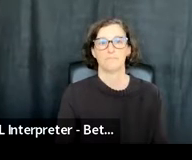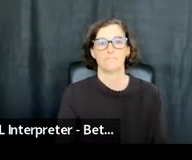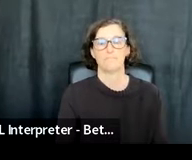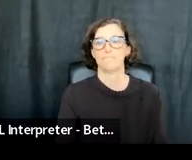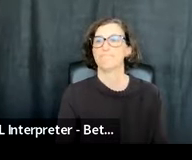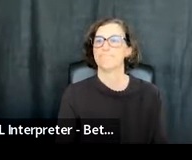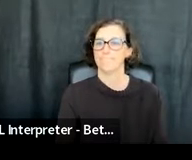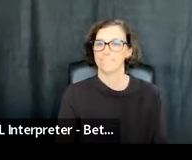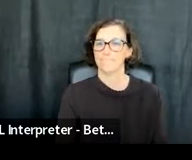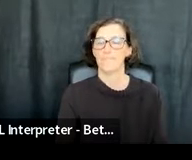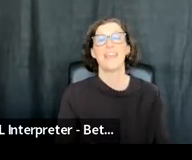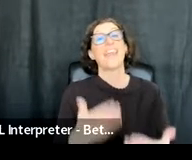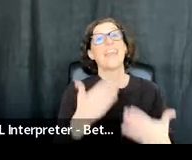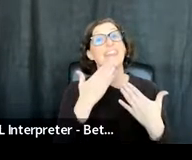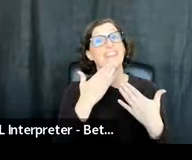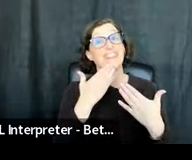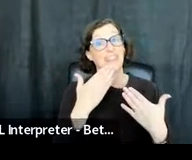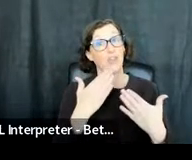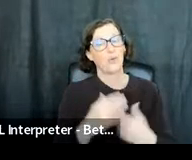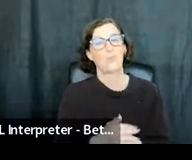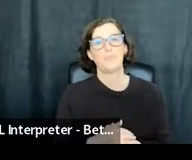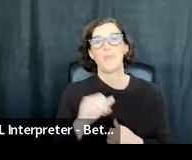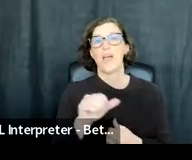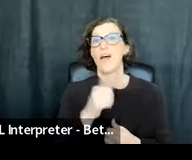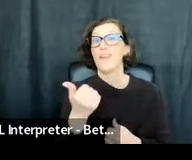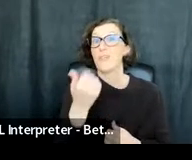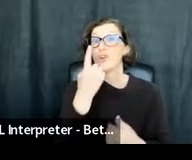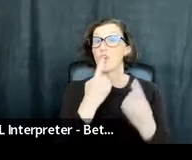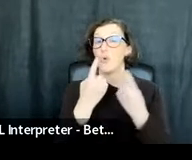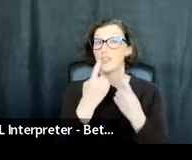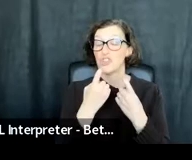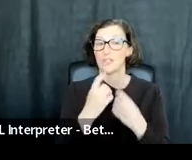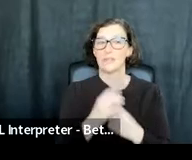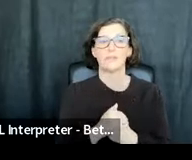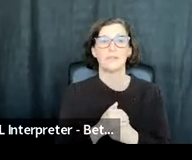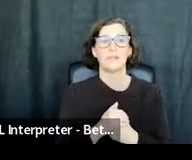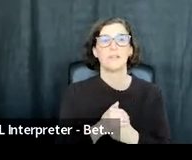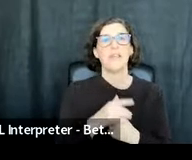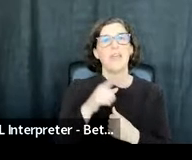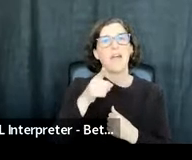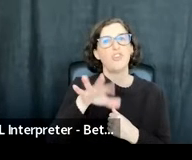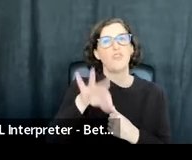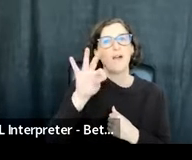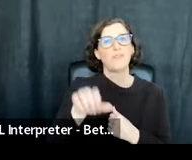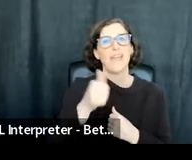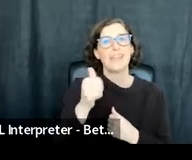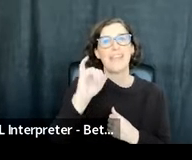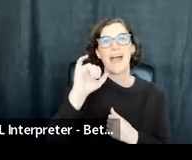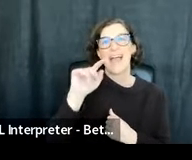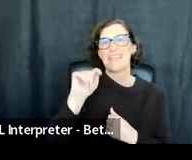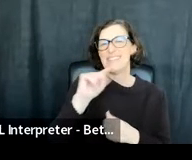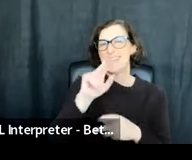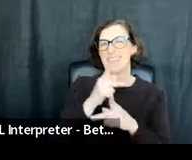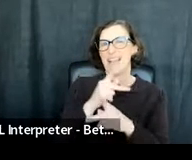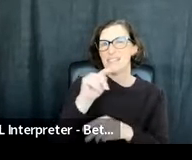Okay, thank you guys. Another question, Lionel says, have you found any IT-based or IT type